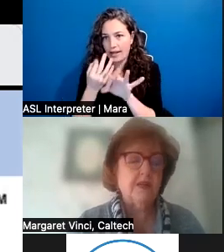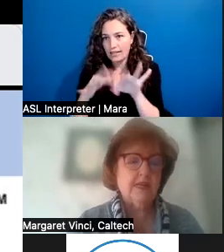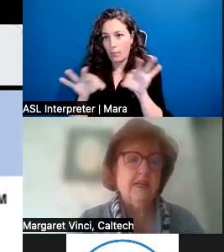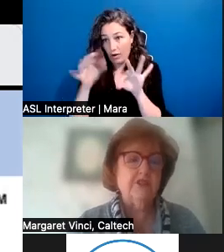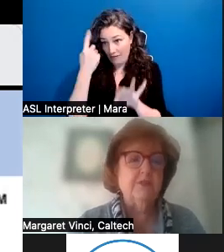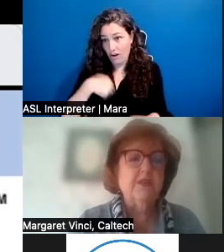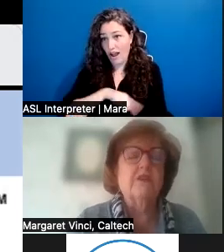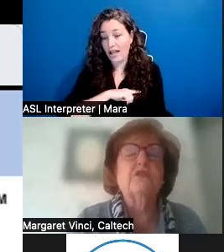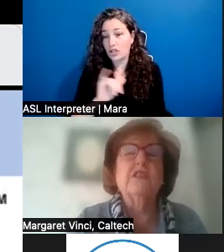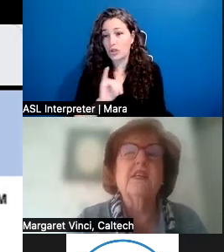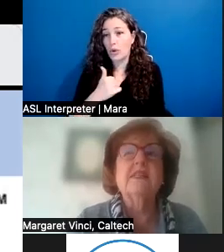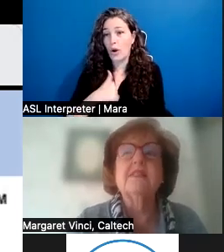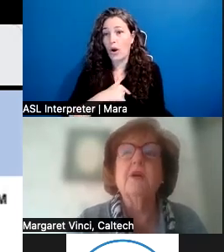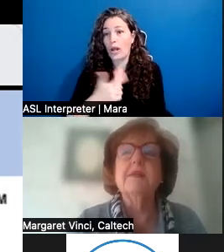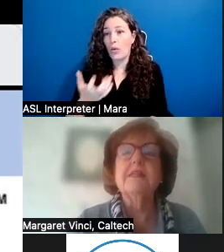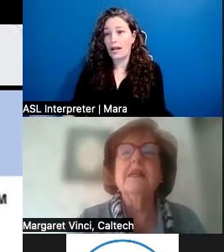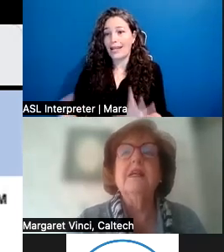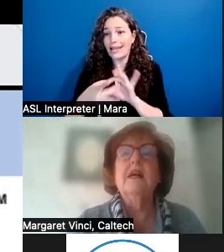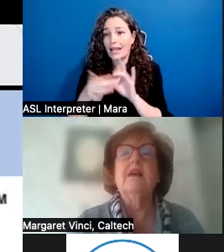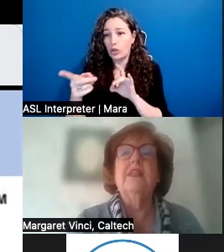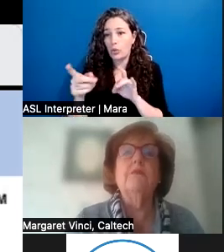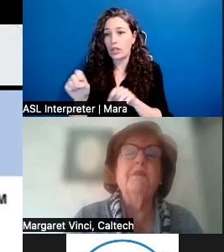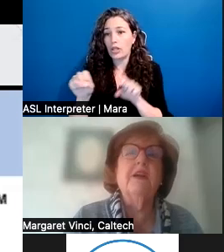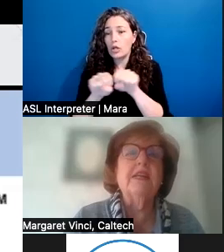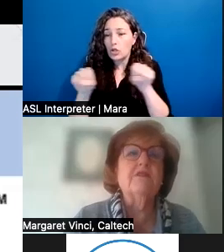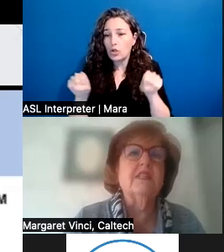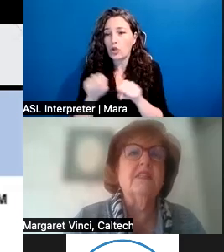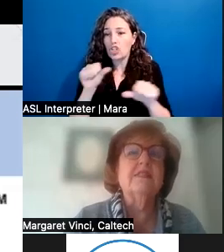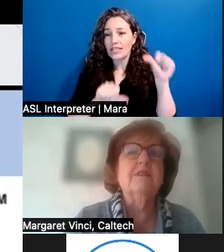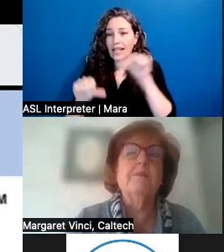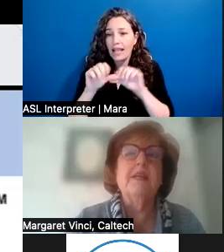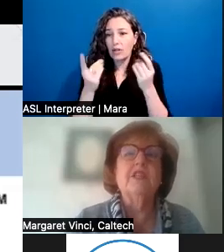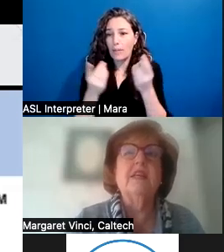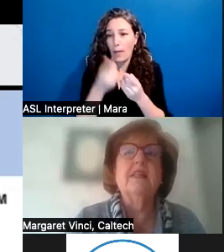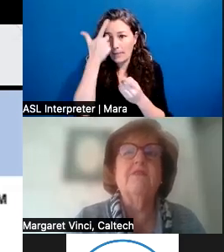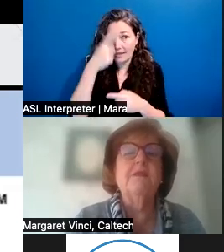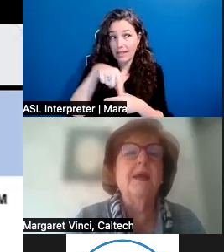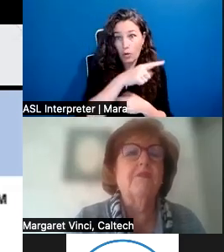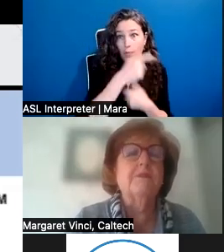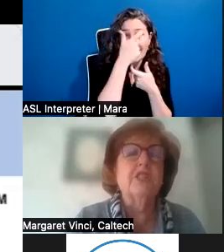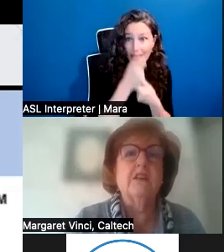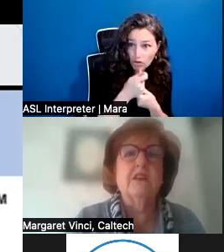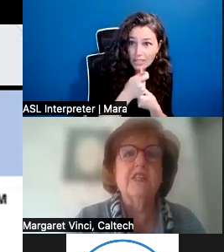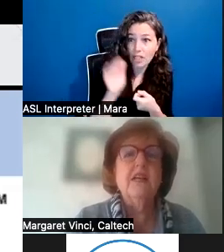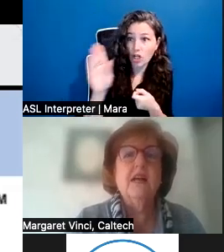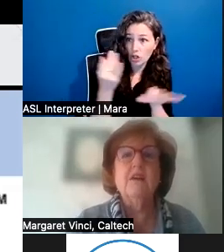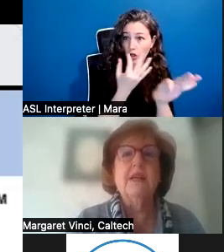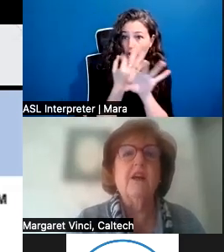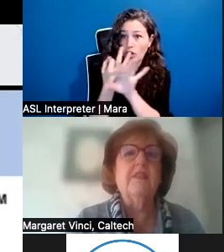to connect you with our social science department. They will be very interested in this information and the feedback from Shake